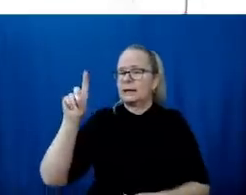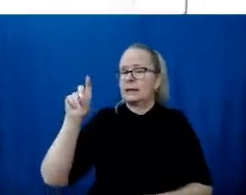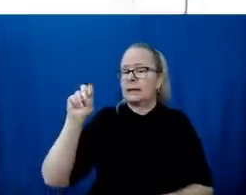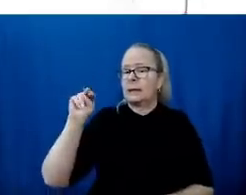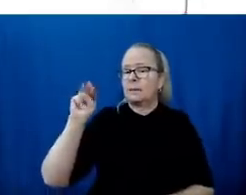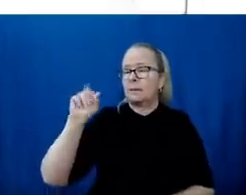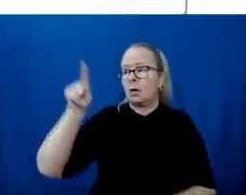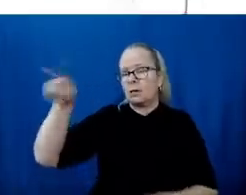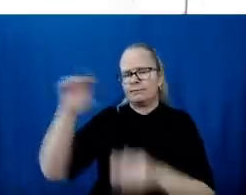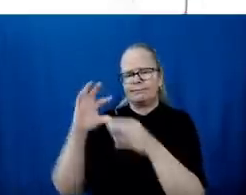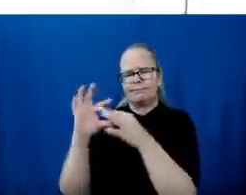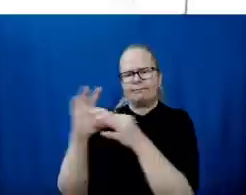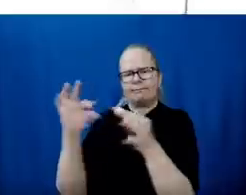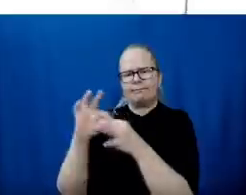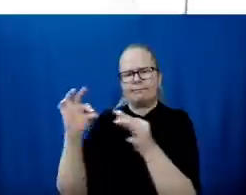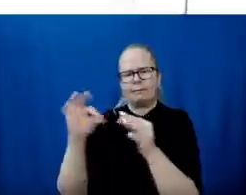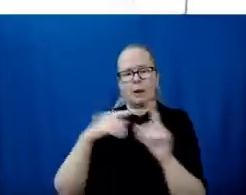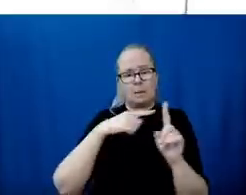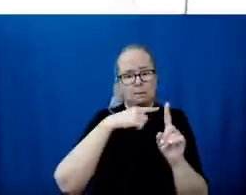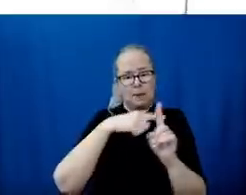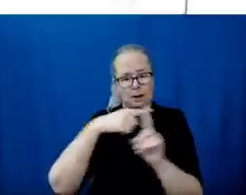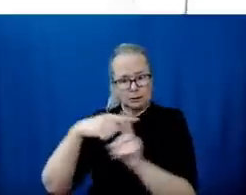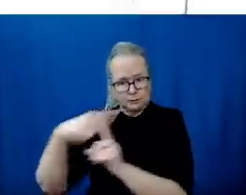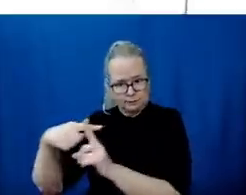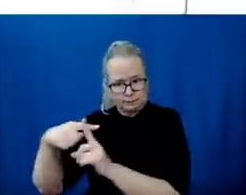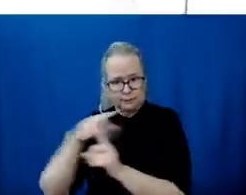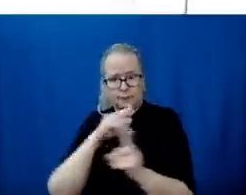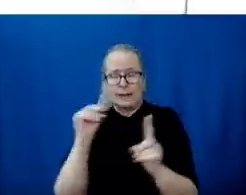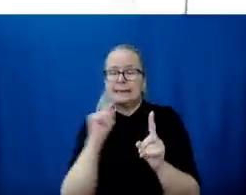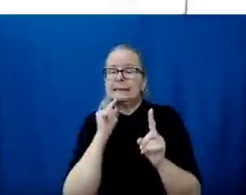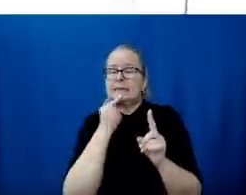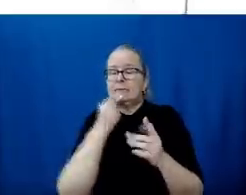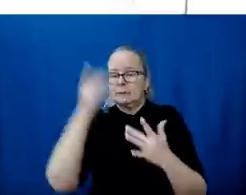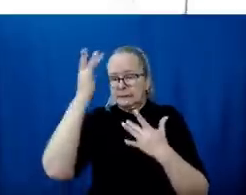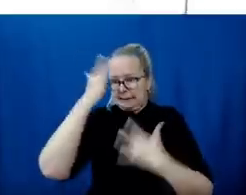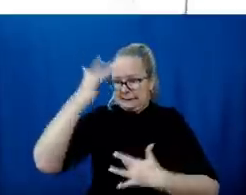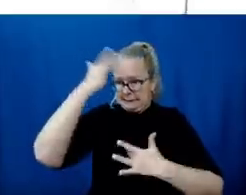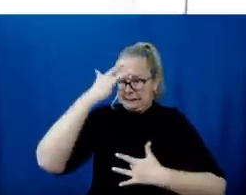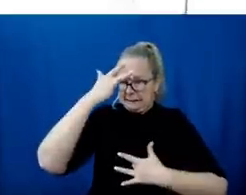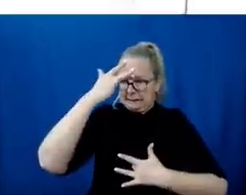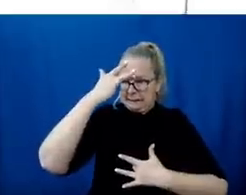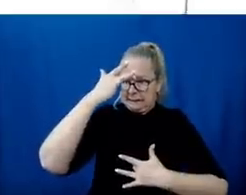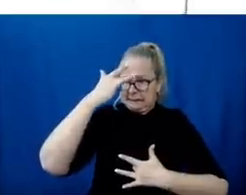that it's, you know, that the standard decoupling between cases and severe disease.